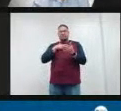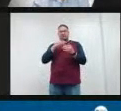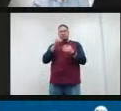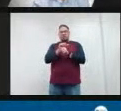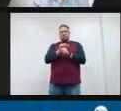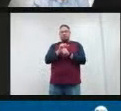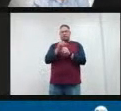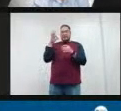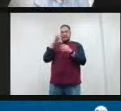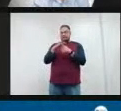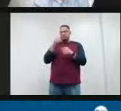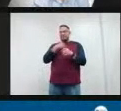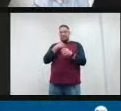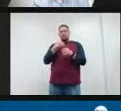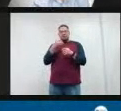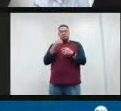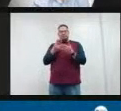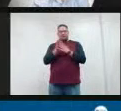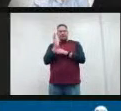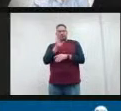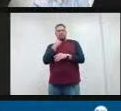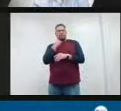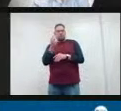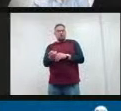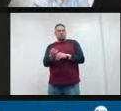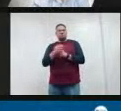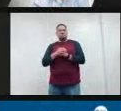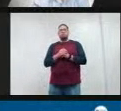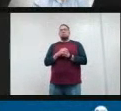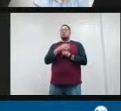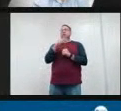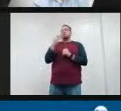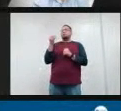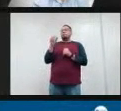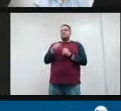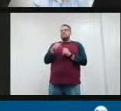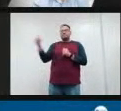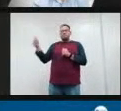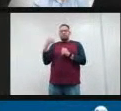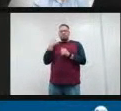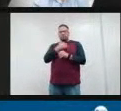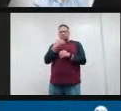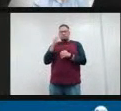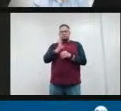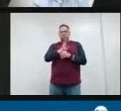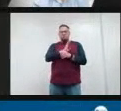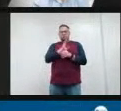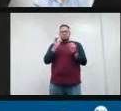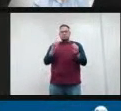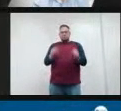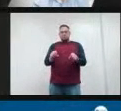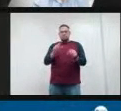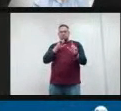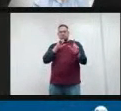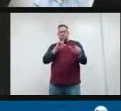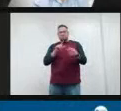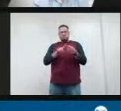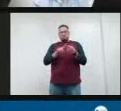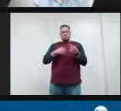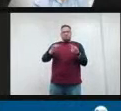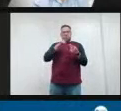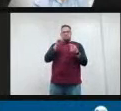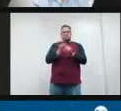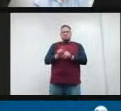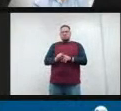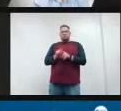be their voice. And certainly any other member of the board can respond to them as well.